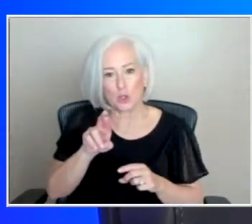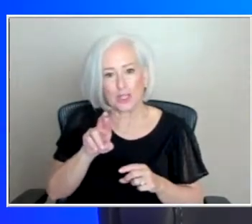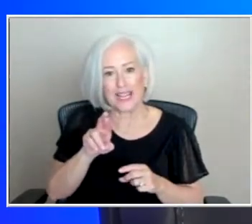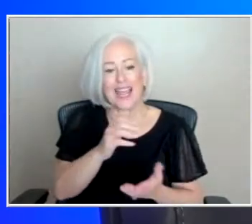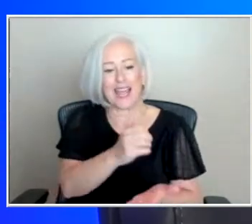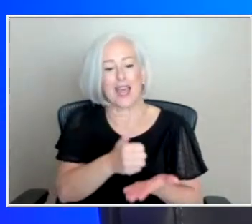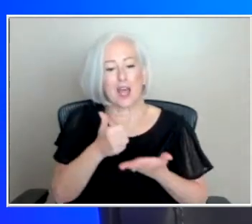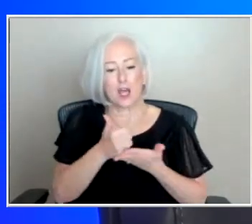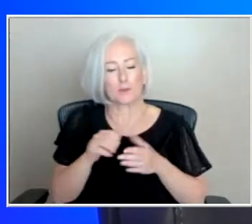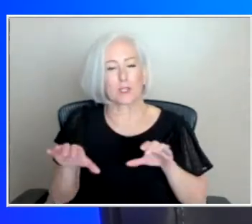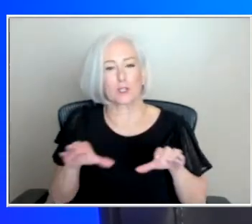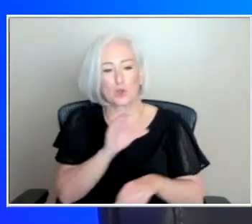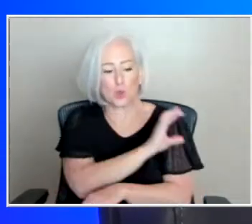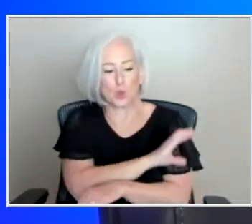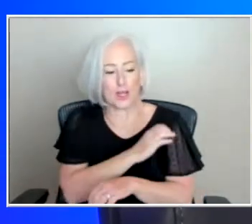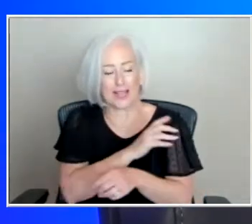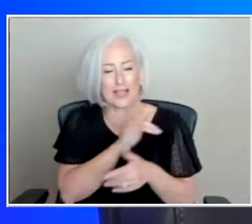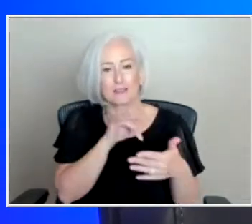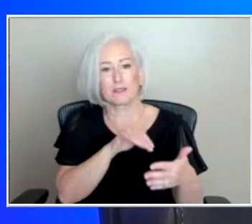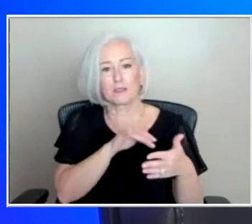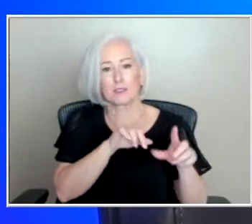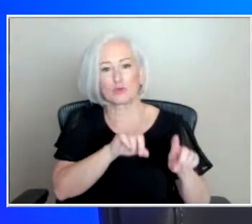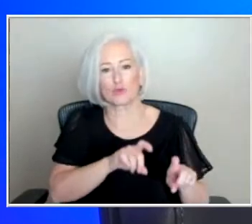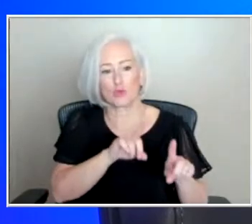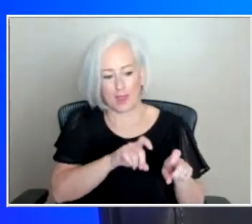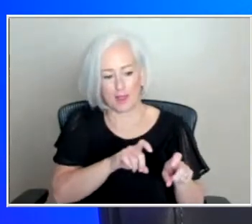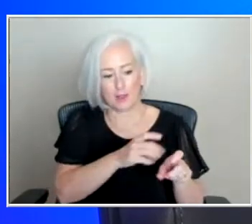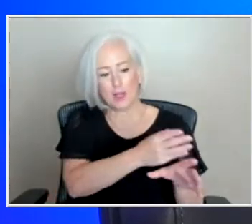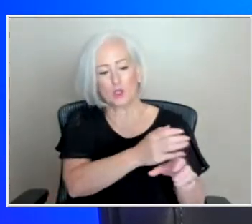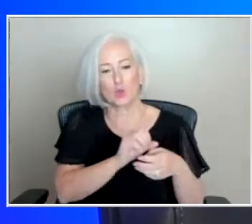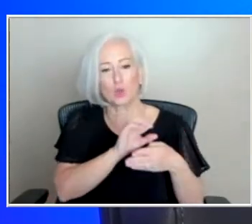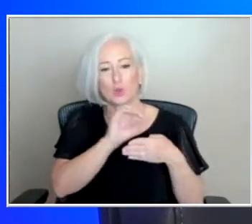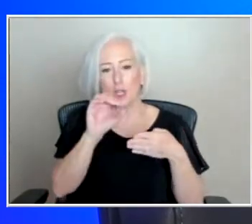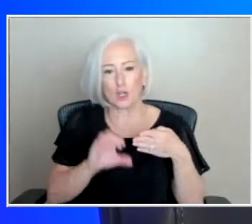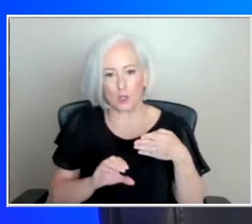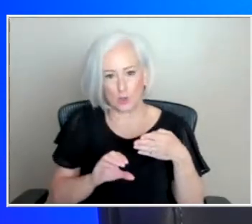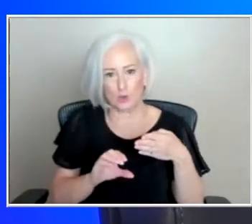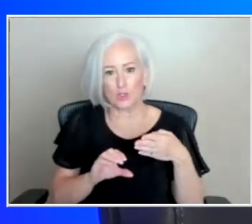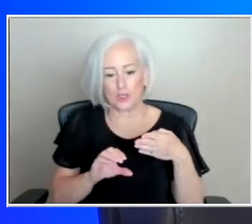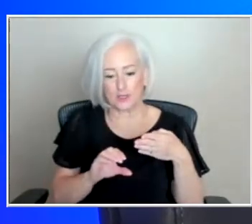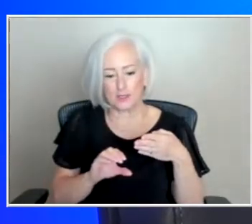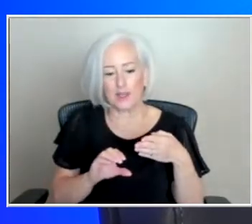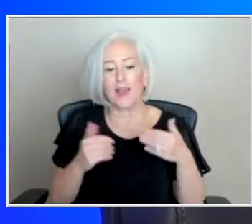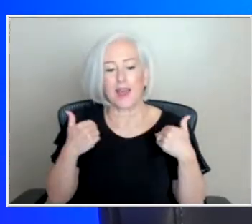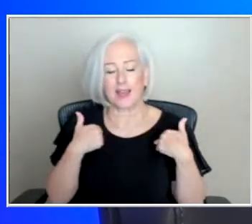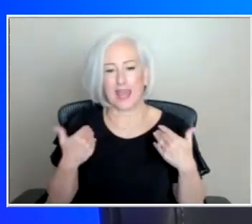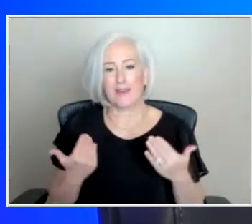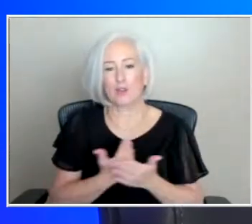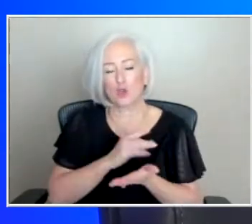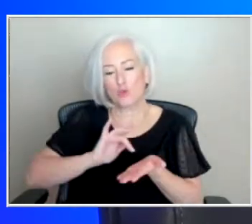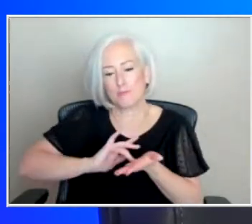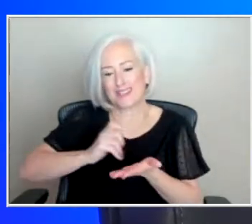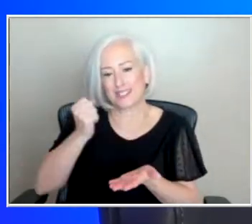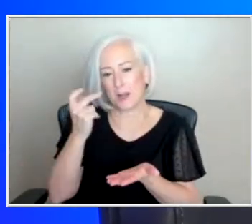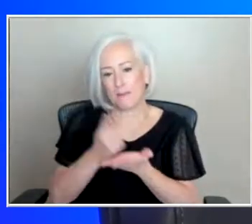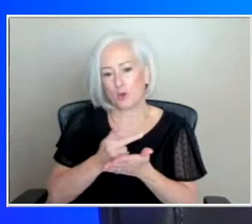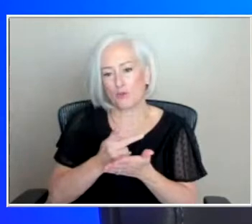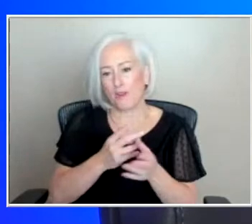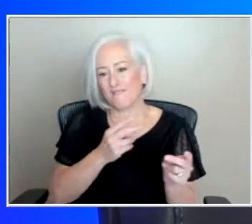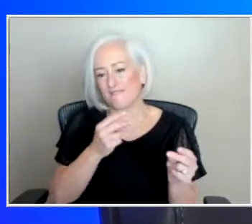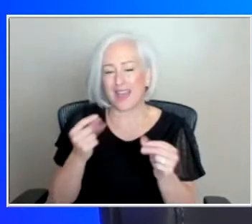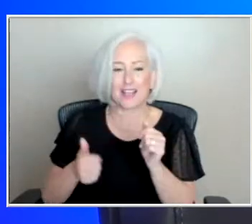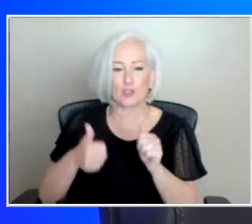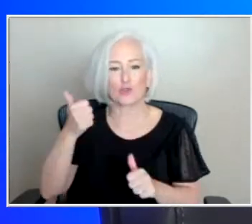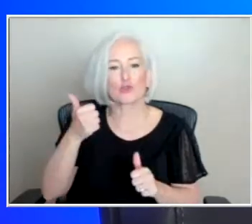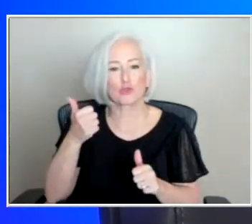clinical trials and get some conclusions and have some of these new drugs approved quicker out in the market. And I think